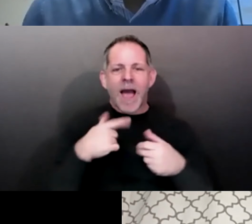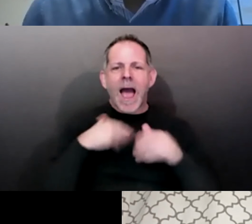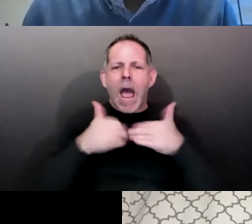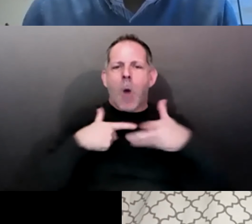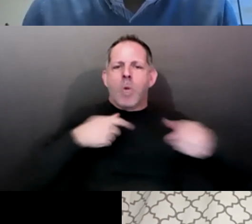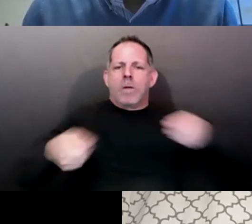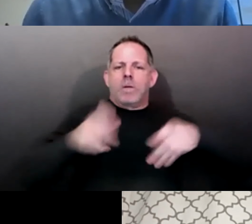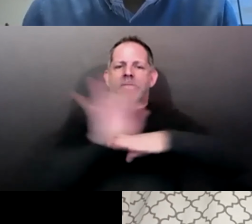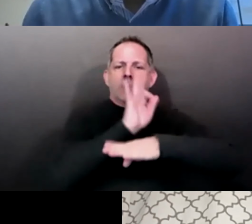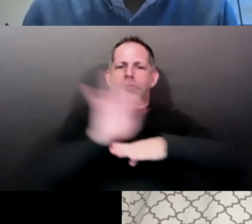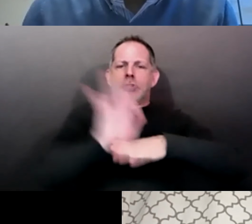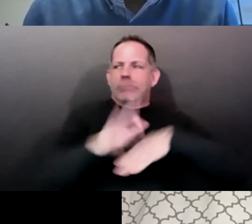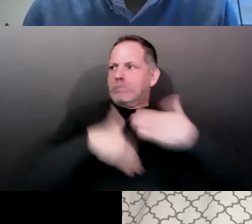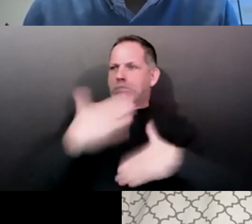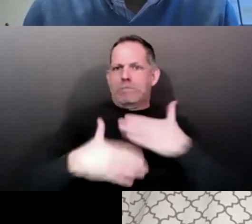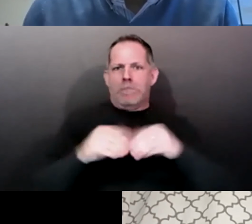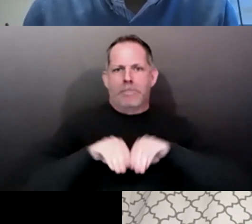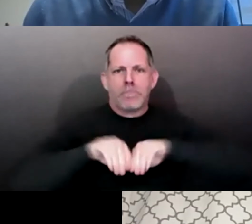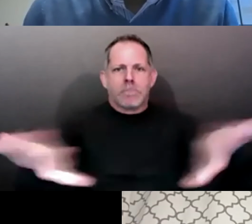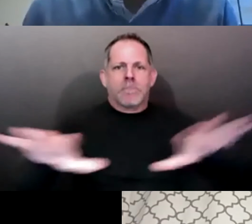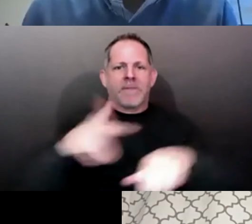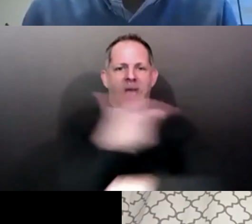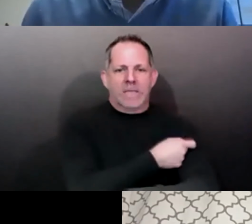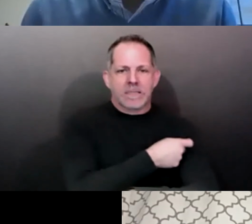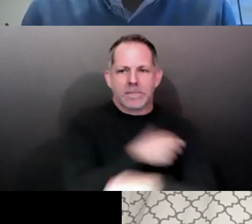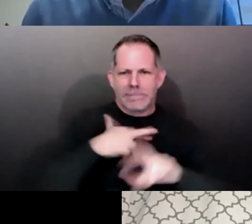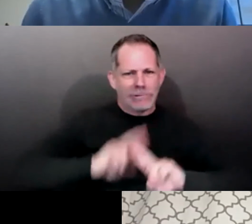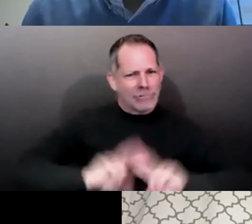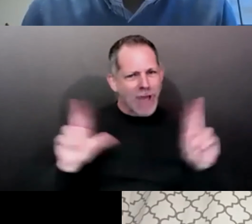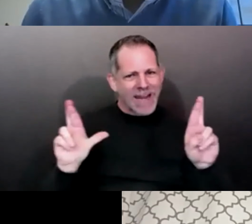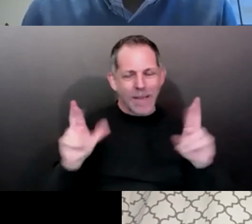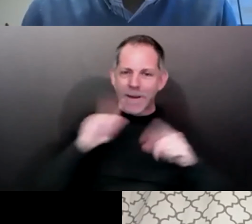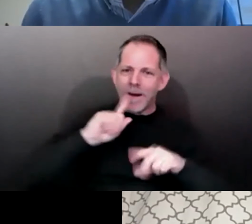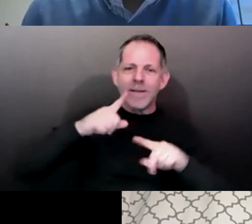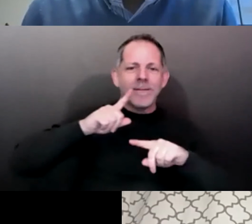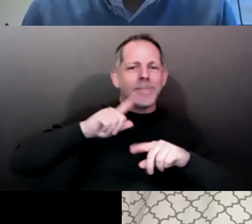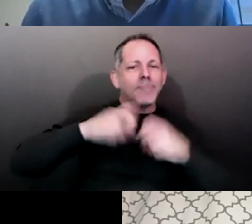give vaccinations. That capacity is there and ready.